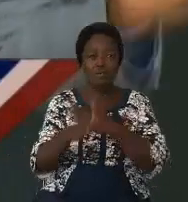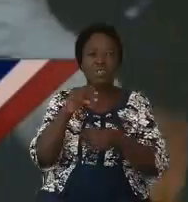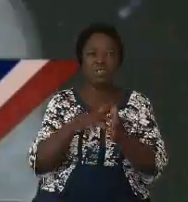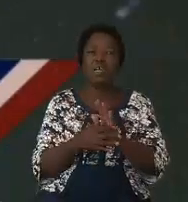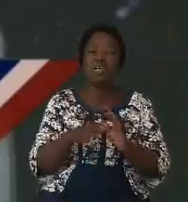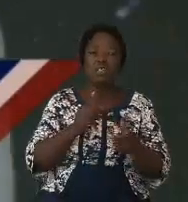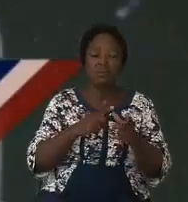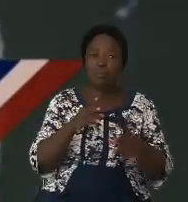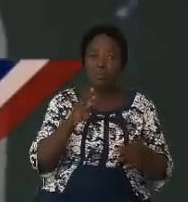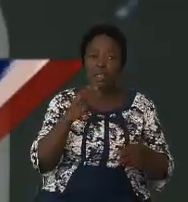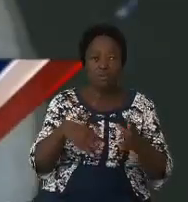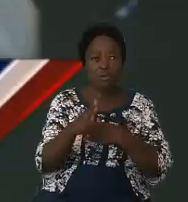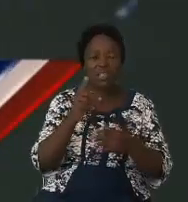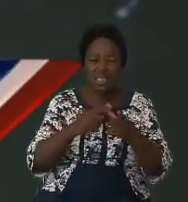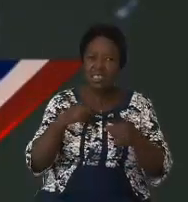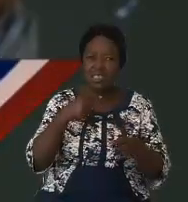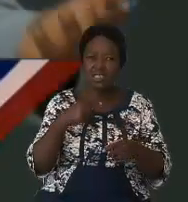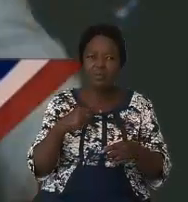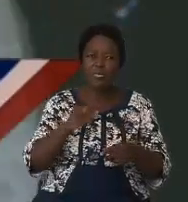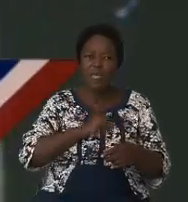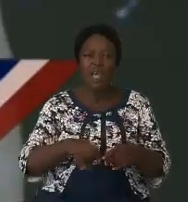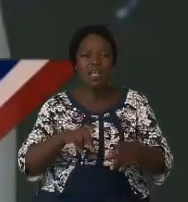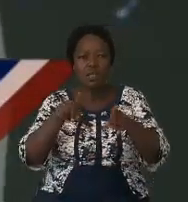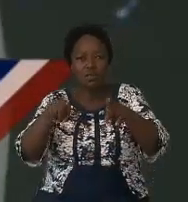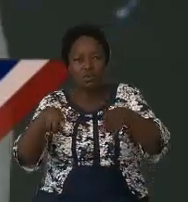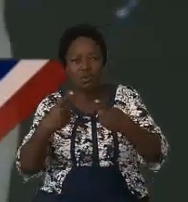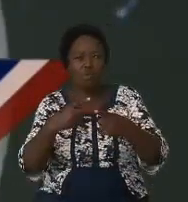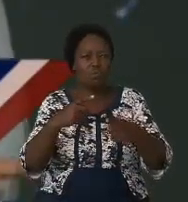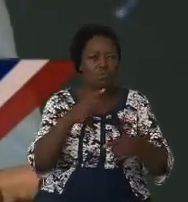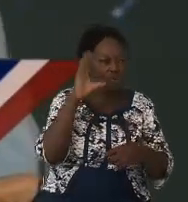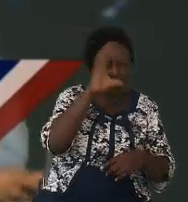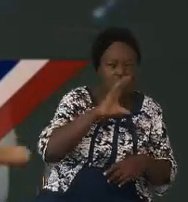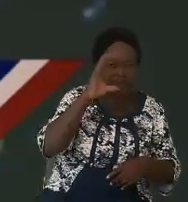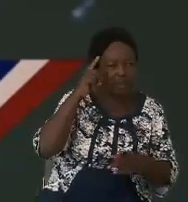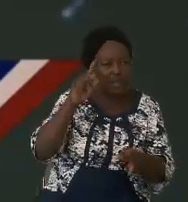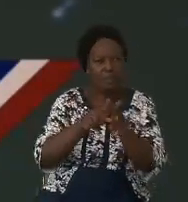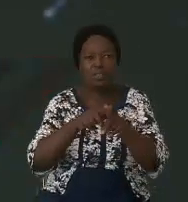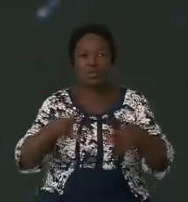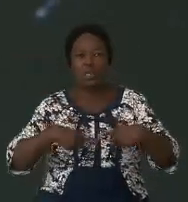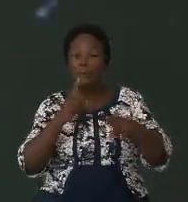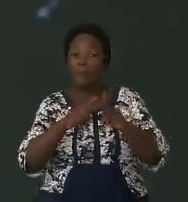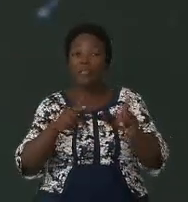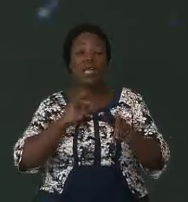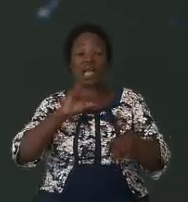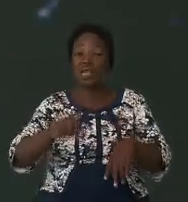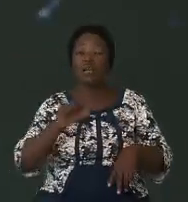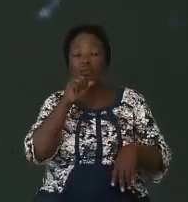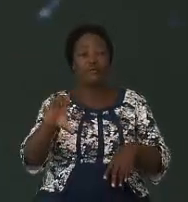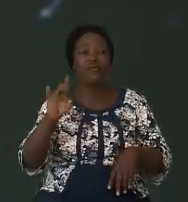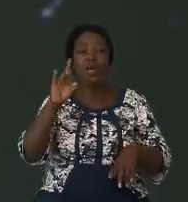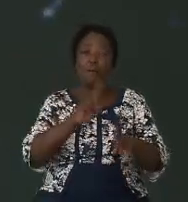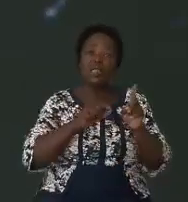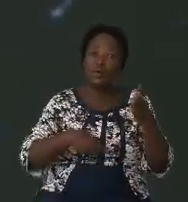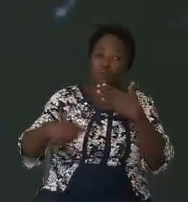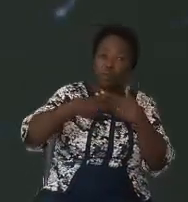through the places, dry places, seeking rest and finding none. And then he says, I will return